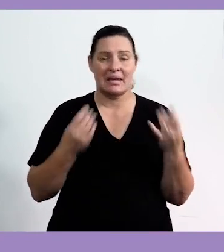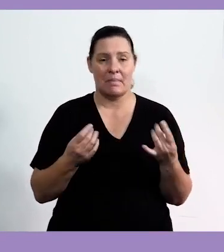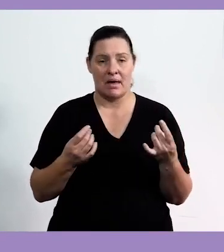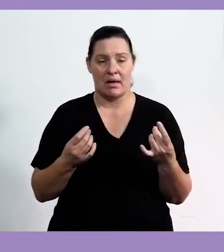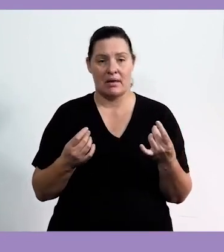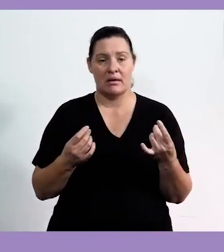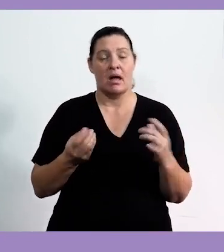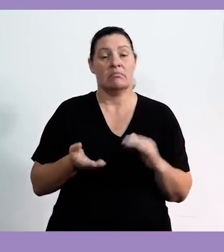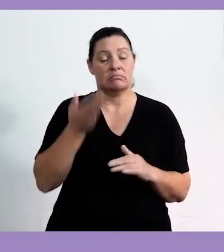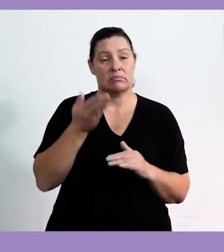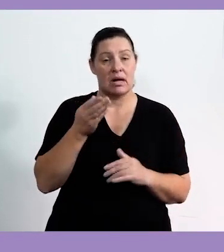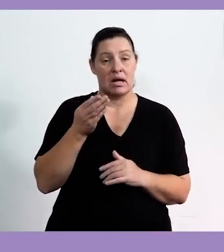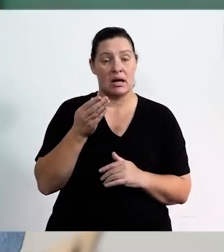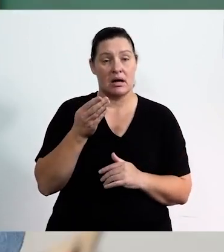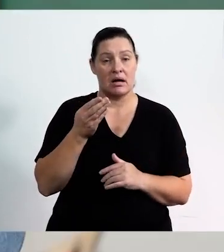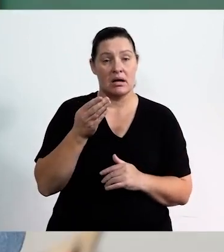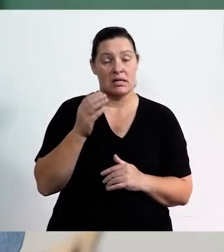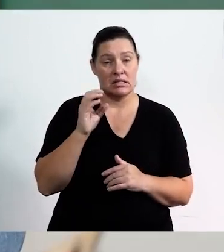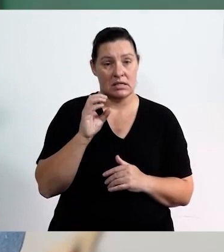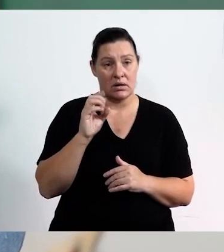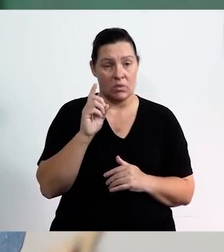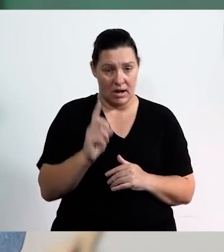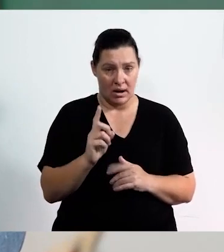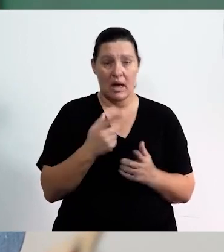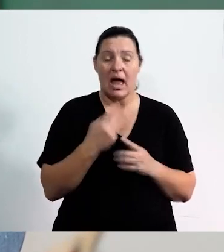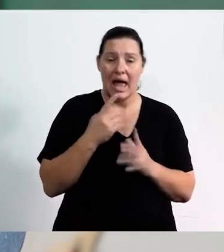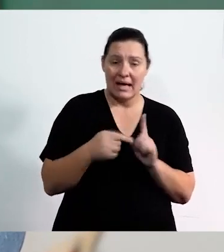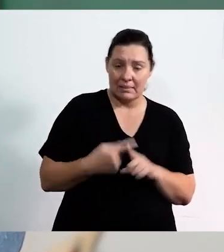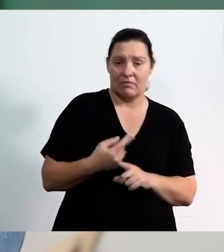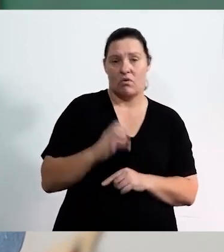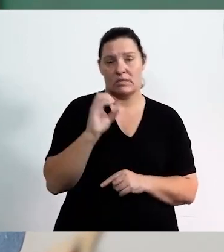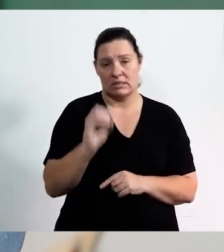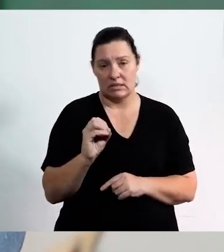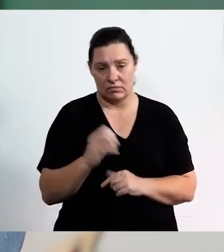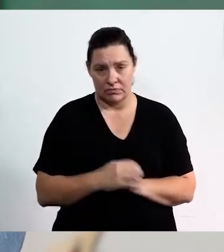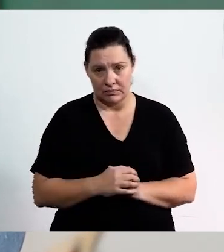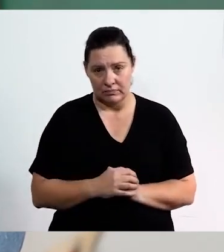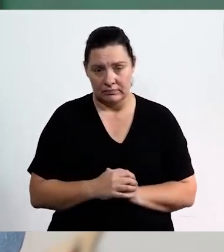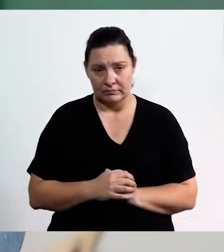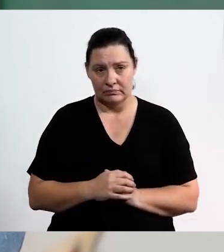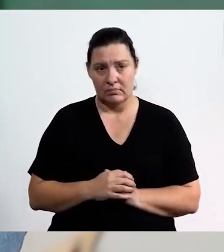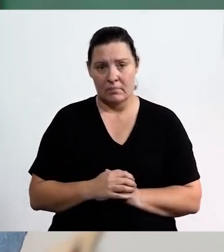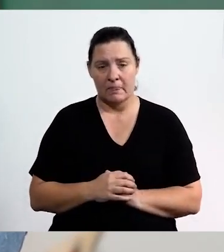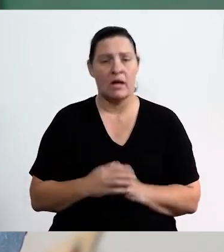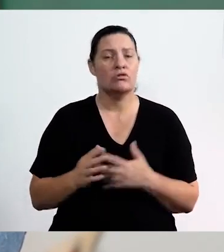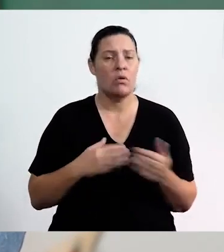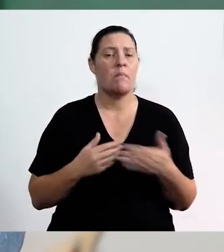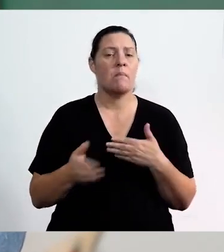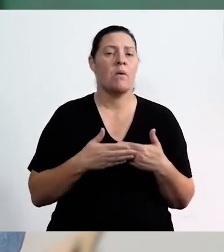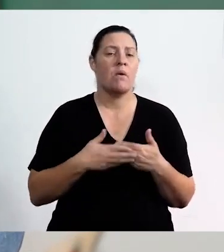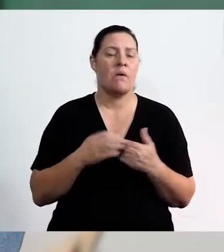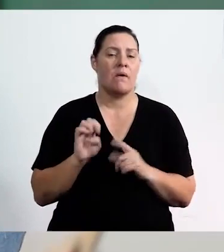any number raised to the exponent 0 is 1, except for 0, of course. So let's look at a